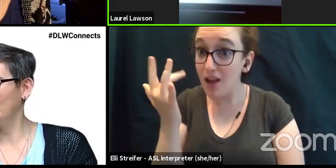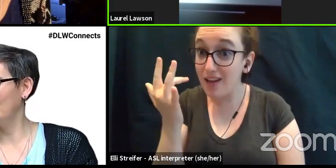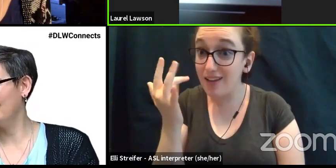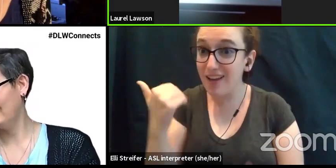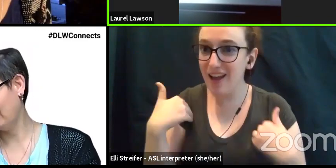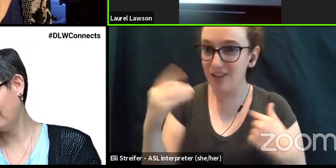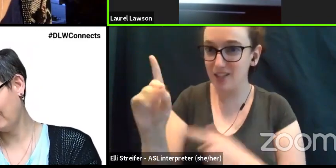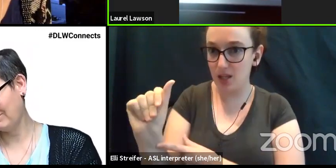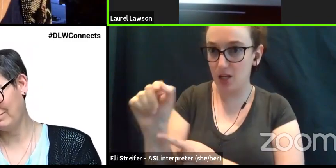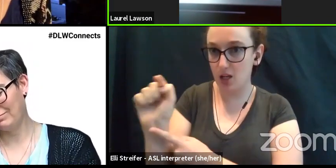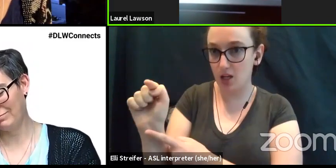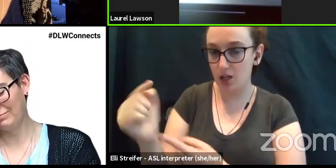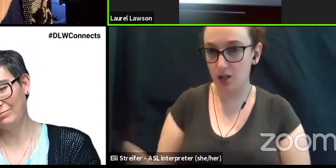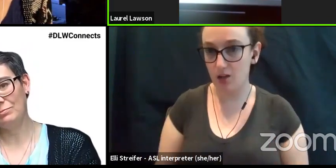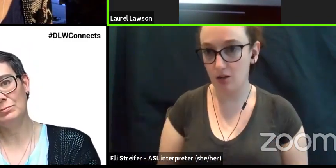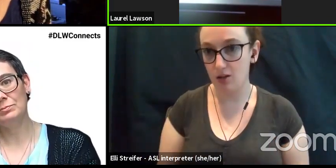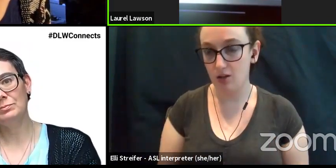It's